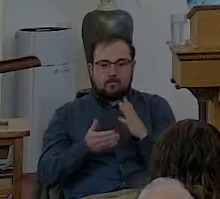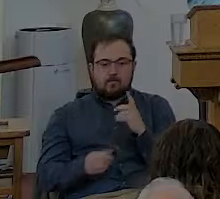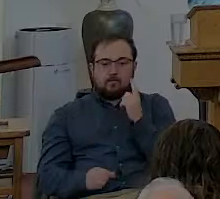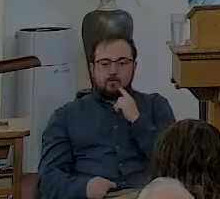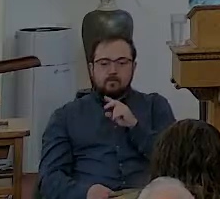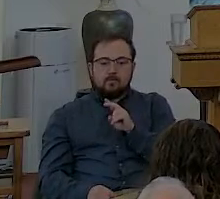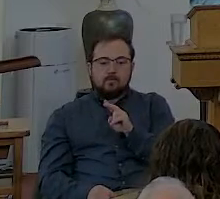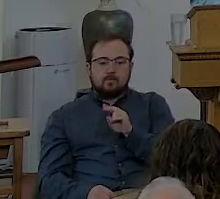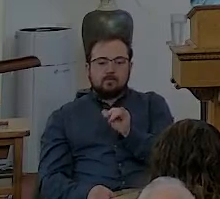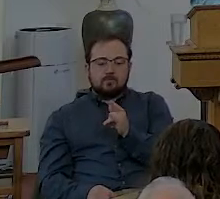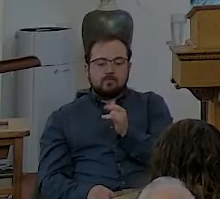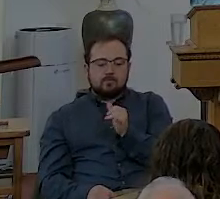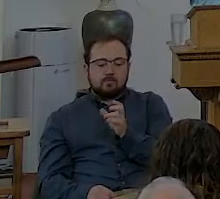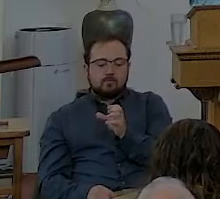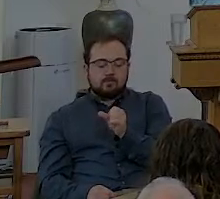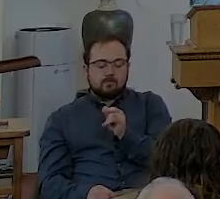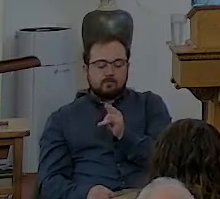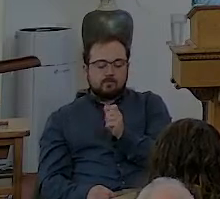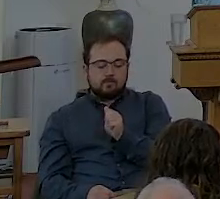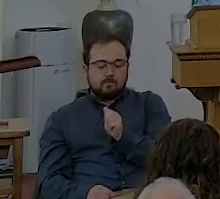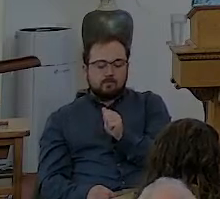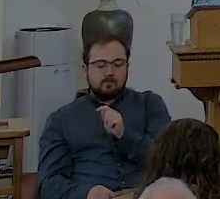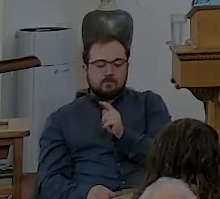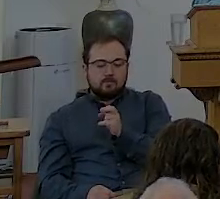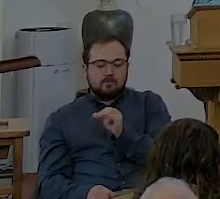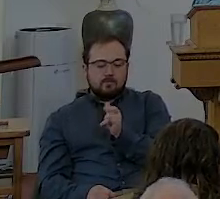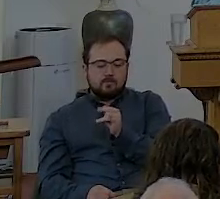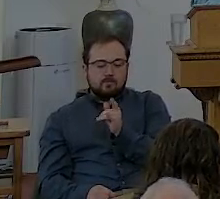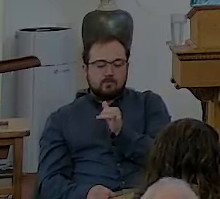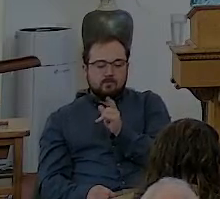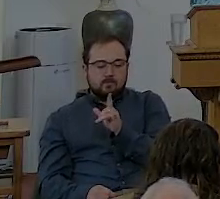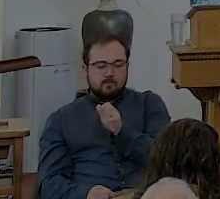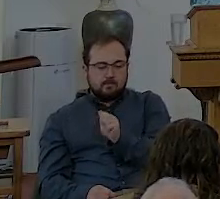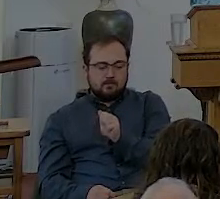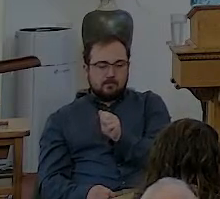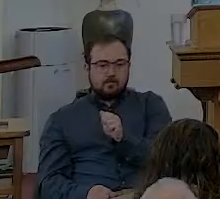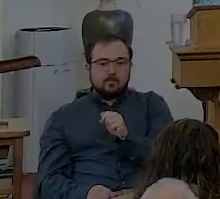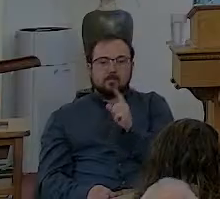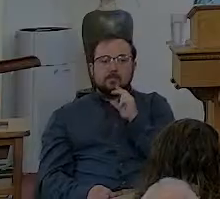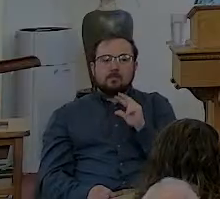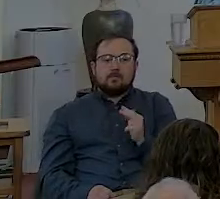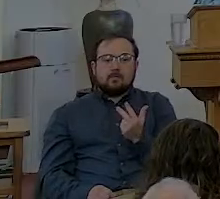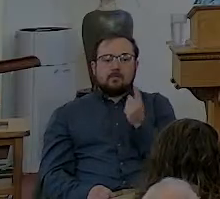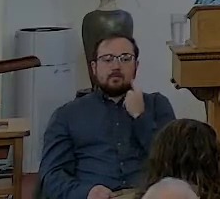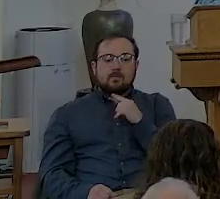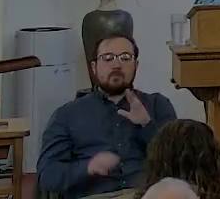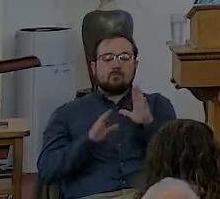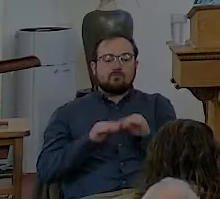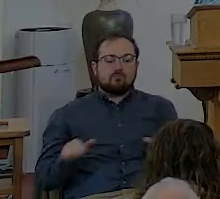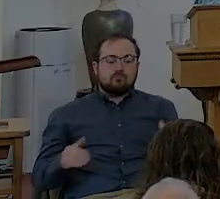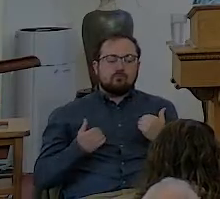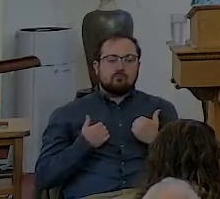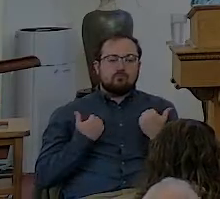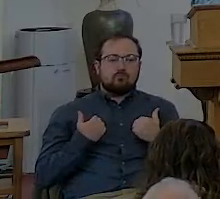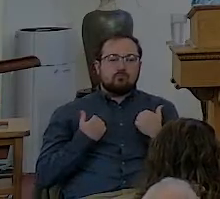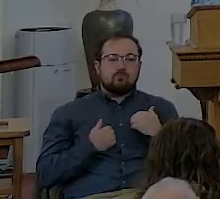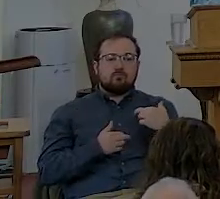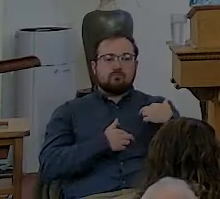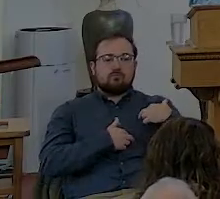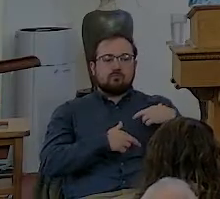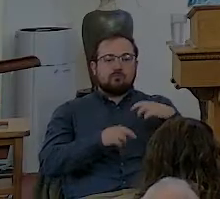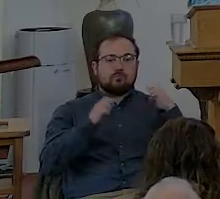Šimanfalva, Transylvania. And we light our third chalice for our children and youth and